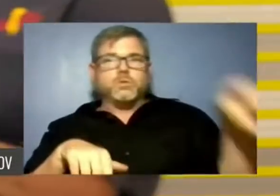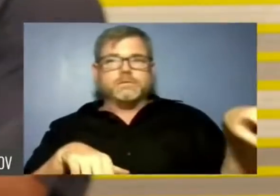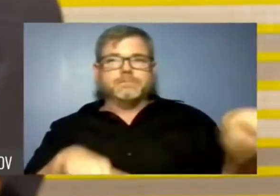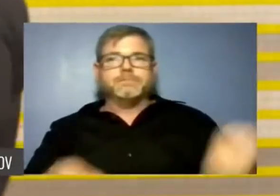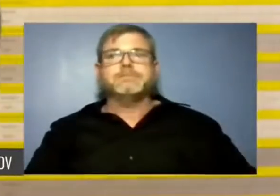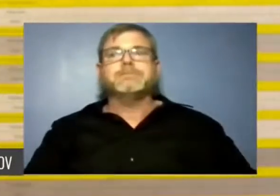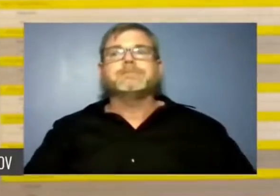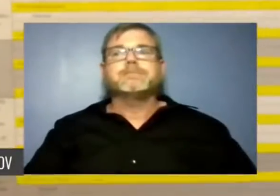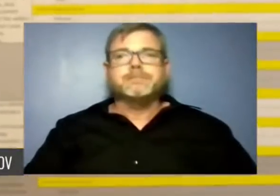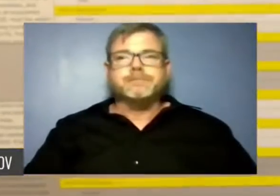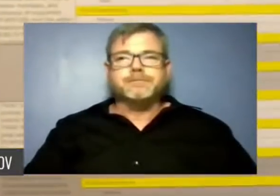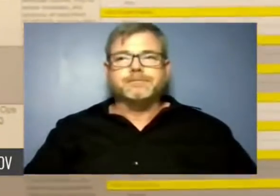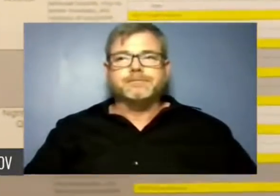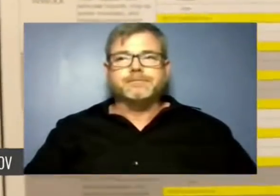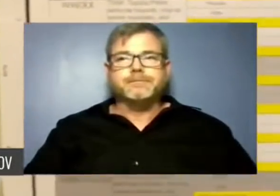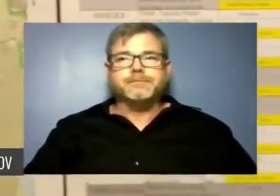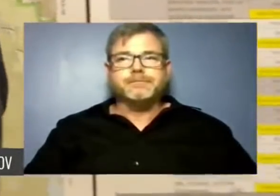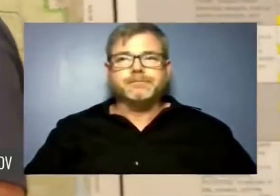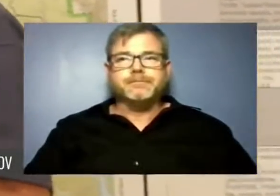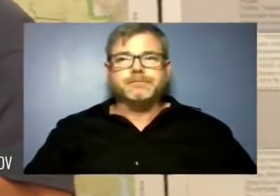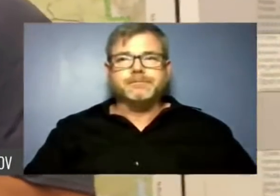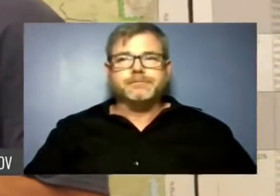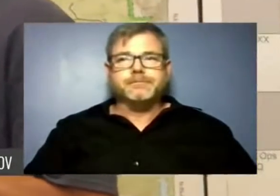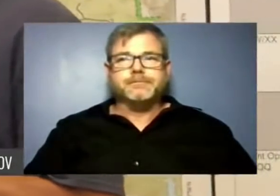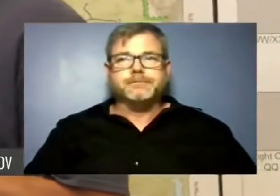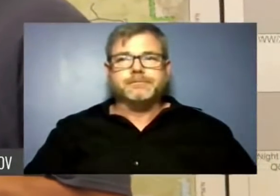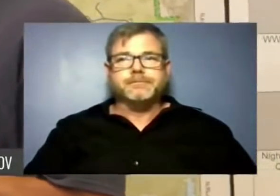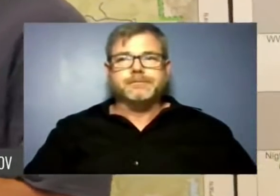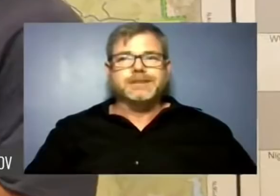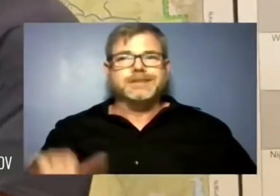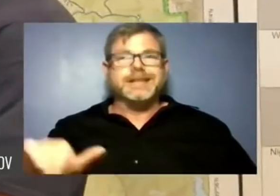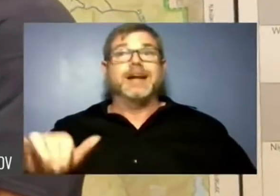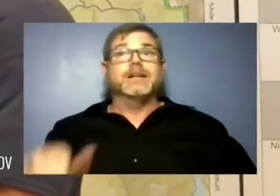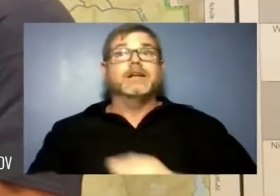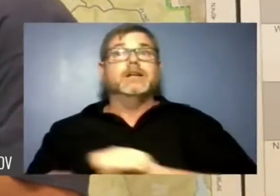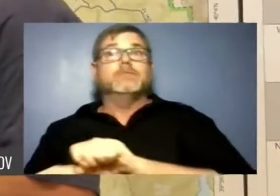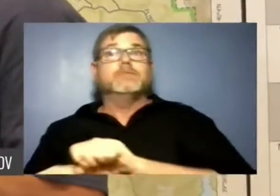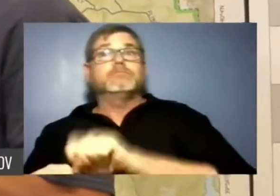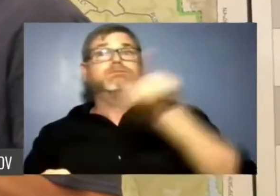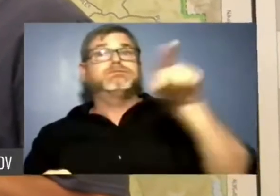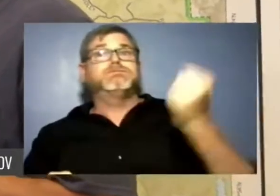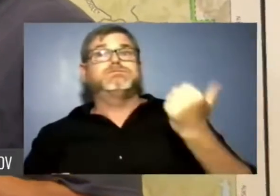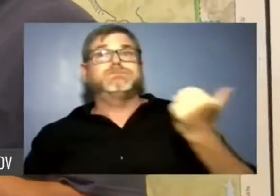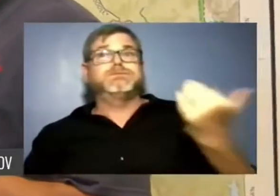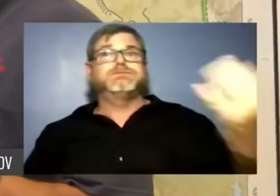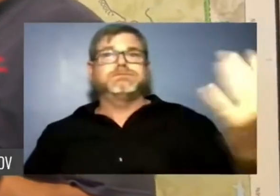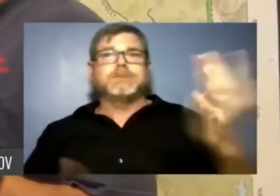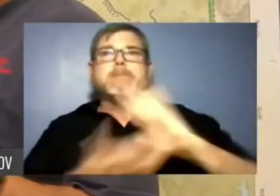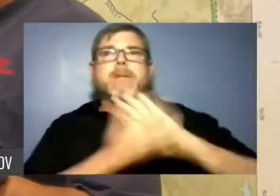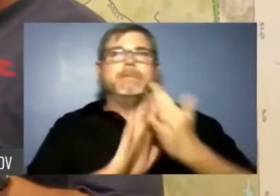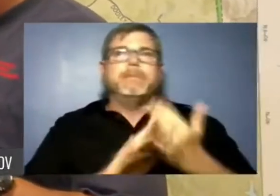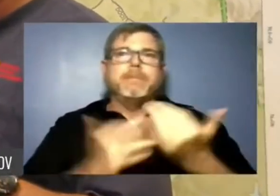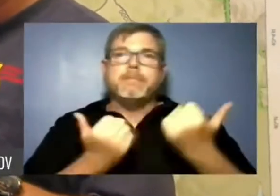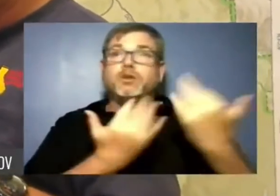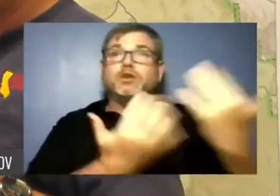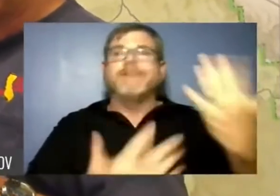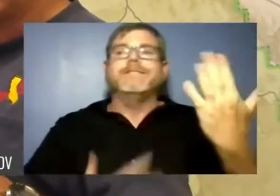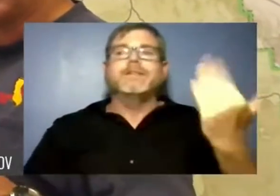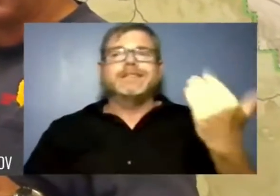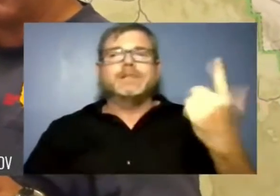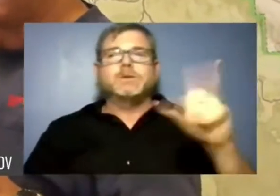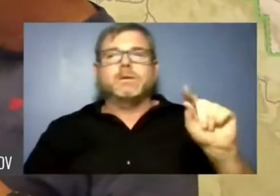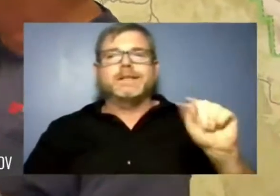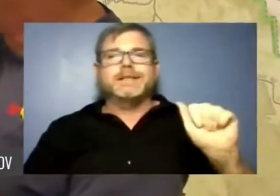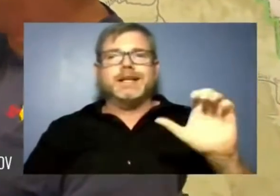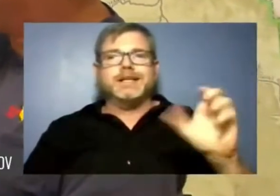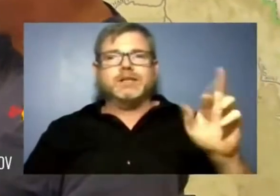what we ended up doing was we got dozers about 30% around of it so far tonight. We worked heavy helicopters and we put about 5 to 7 loads of retardant